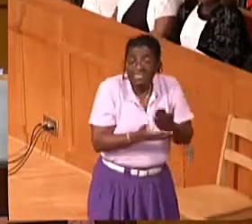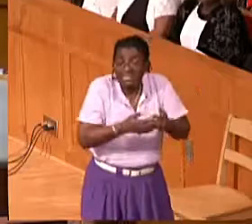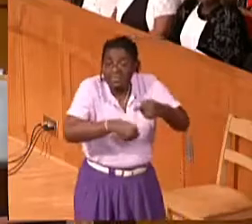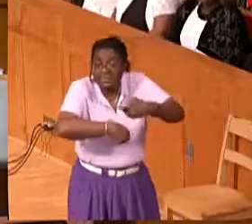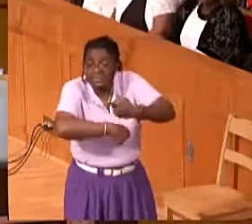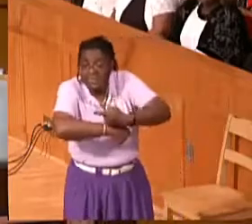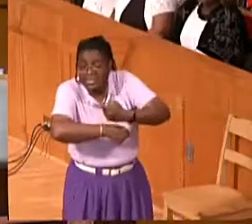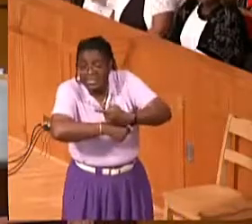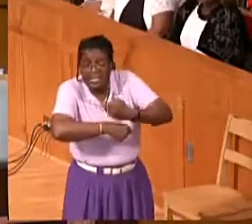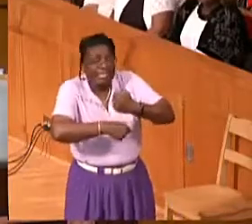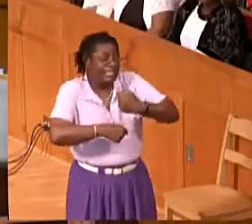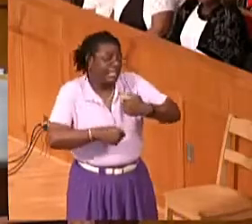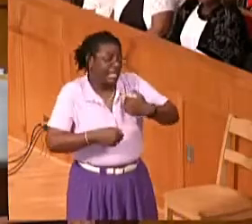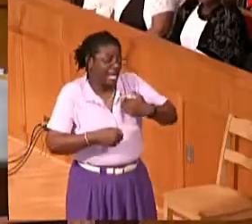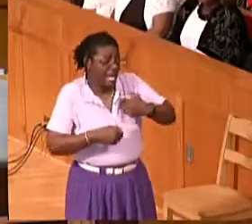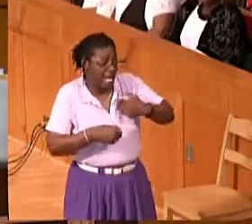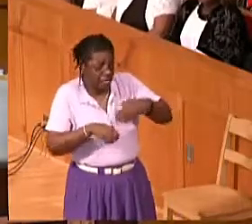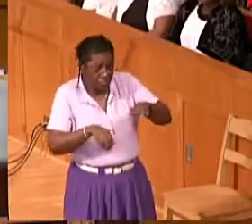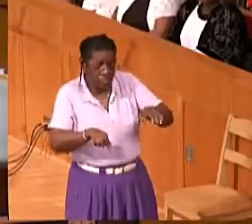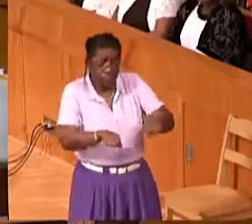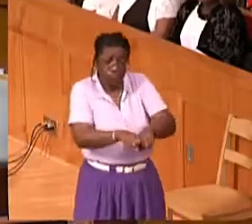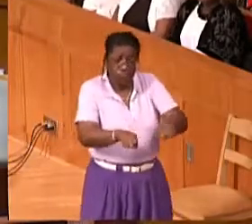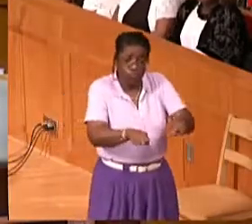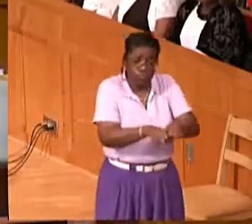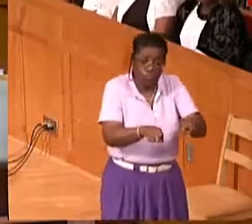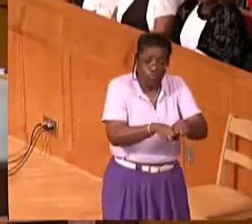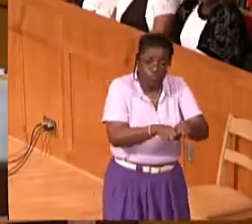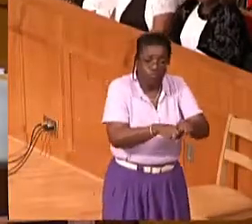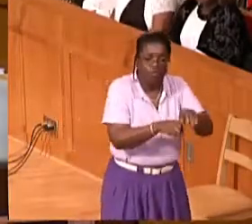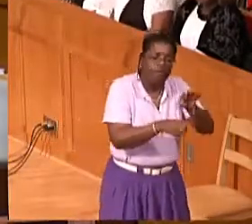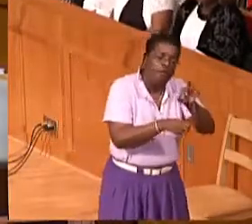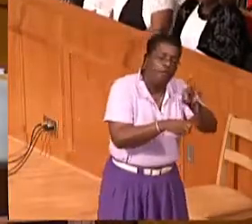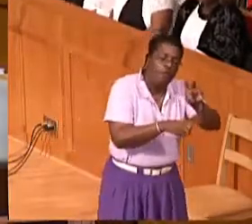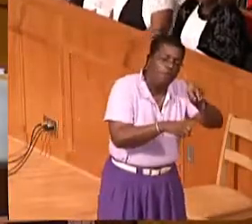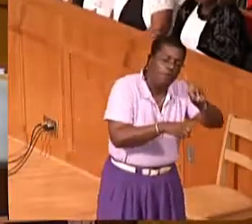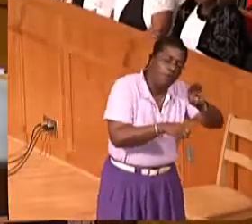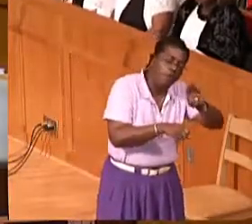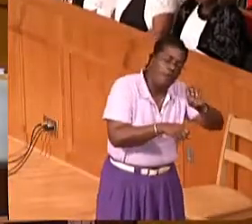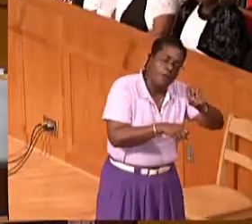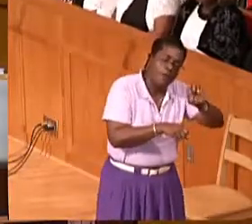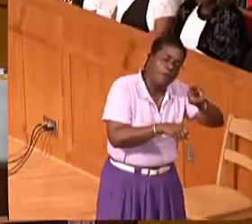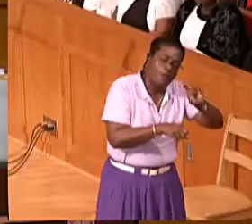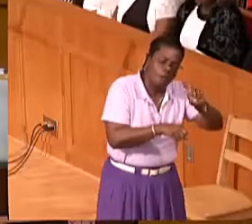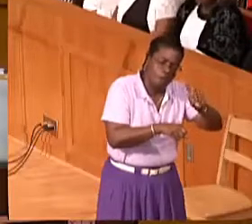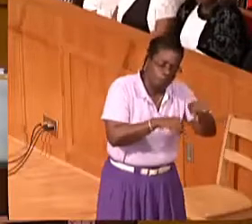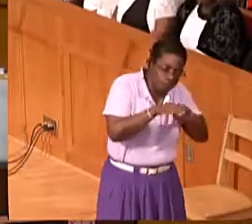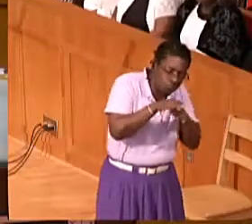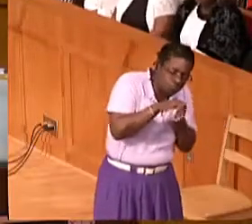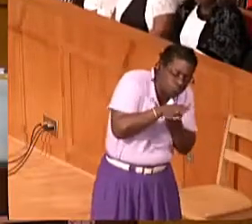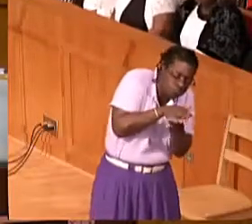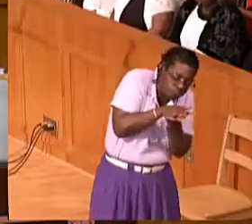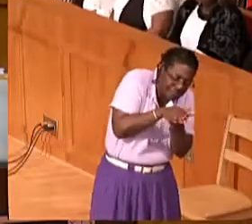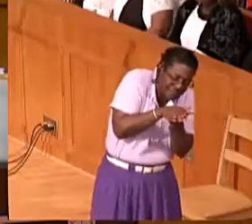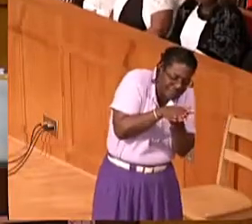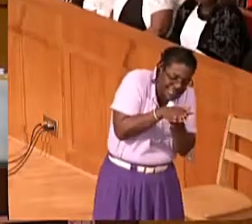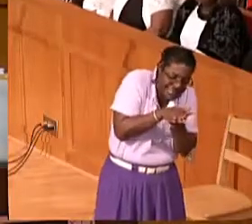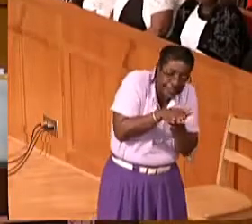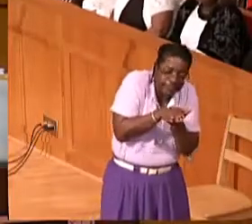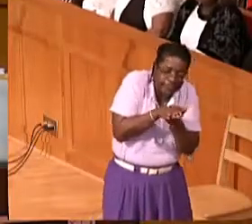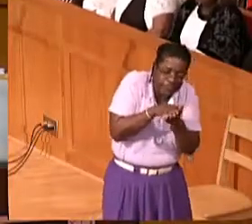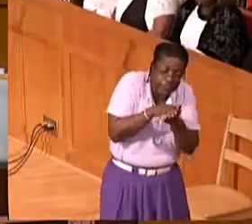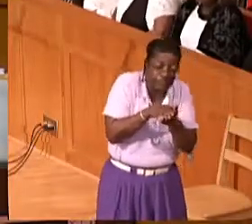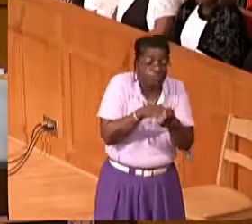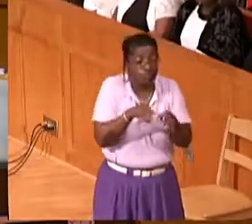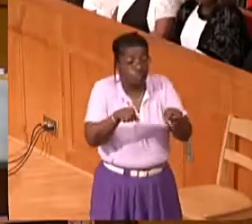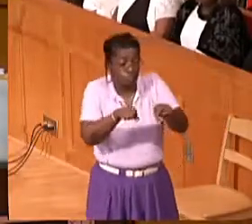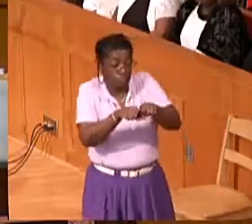with cardboard underneath my shoes. Because I had a hole in the bottom of my shoes. But I never get besides myself,